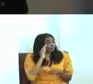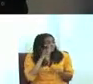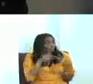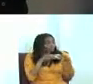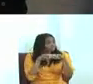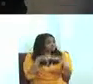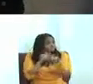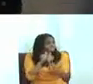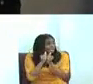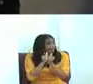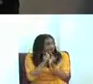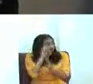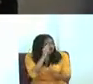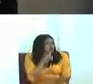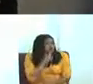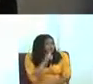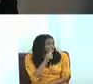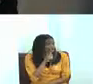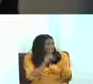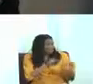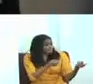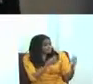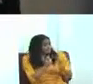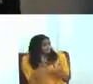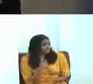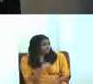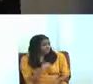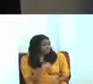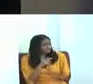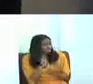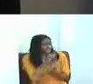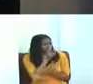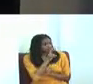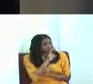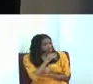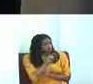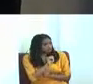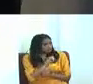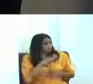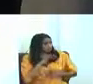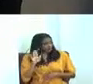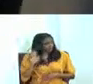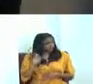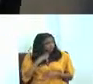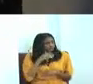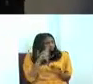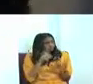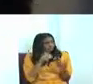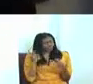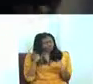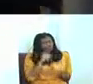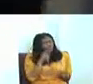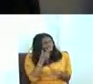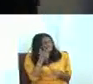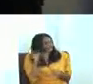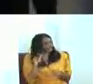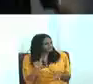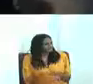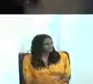in a few minutes, so come and join us and spend some time with Dr. Joyce and enjoy her company. She's a hoot. I'm just telling you.